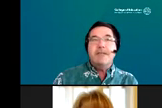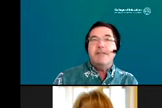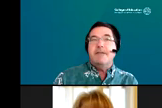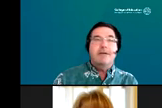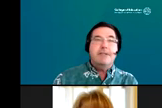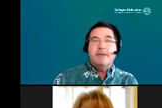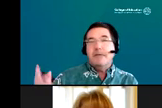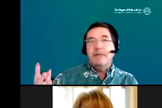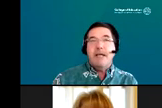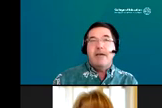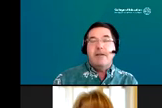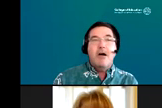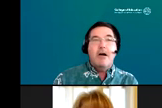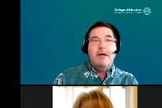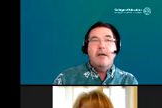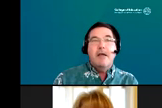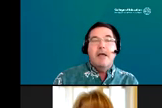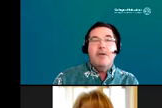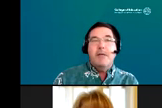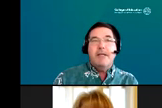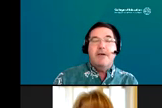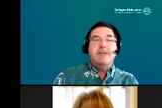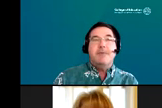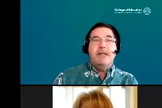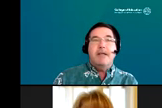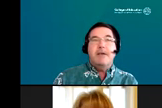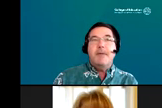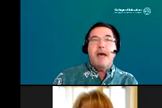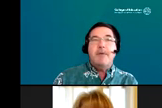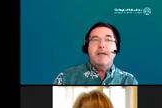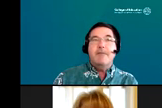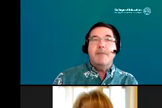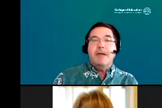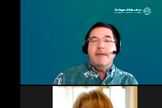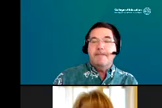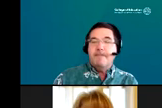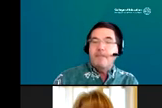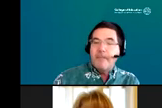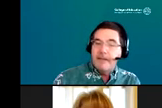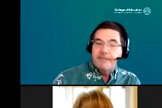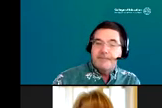could be sitting there chatting along and nobody tells them anything. It could be happening to everybody.